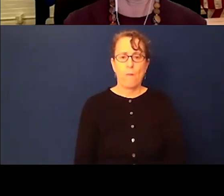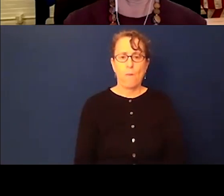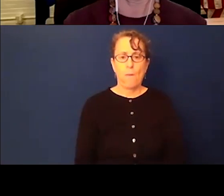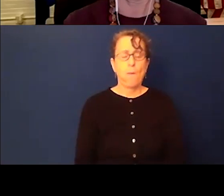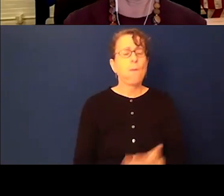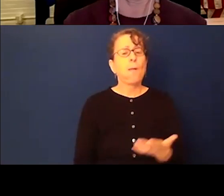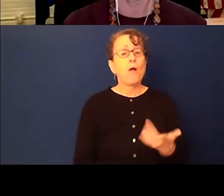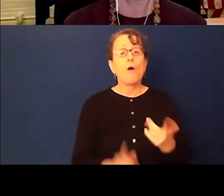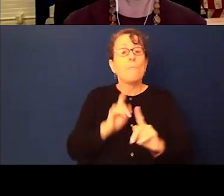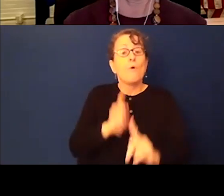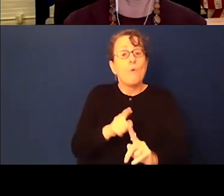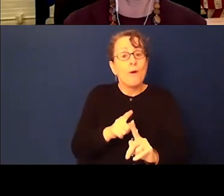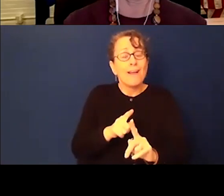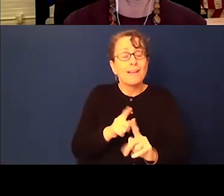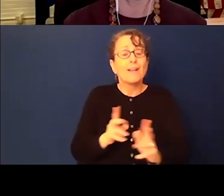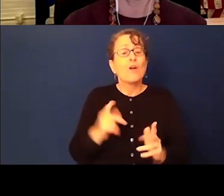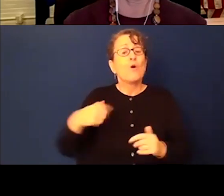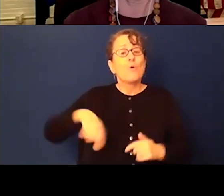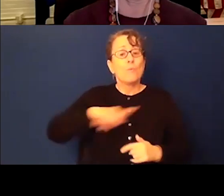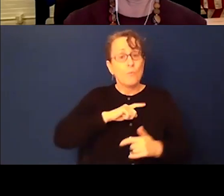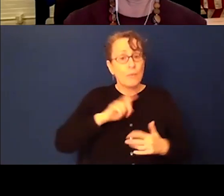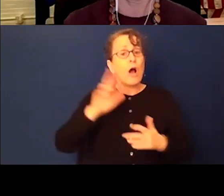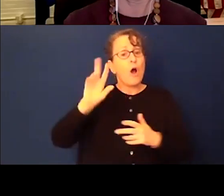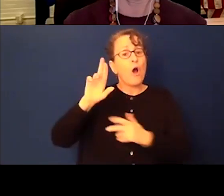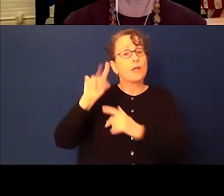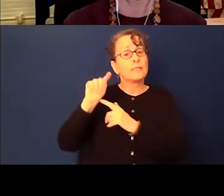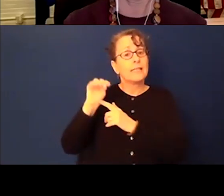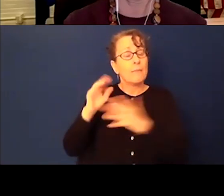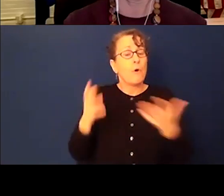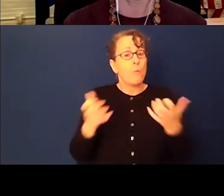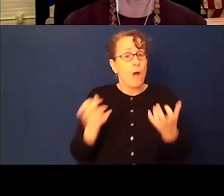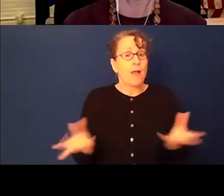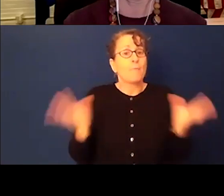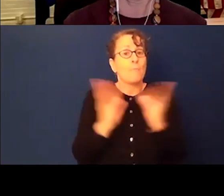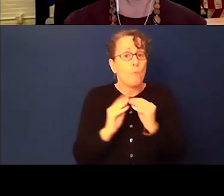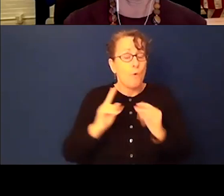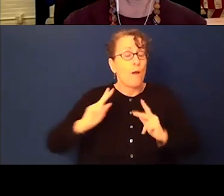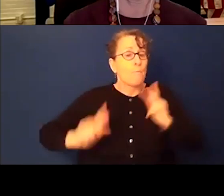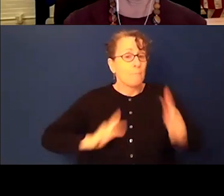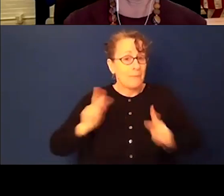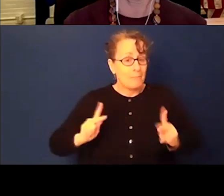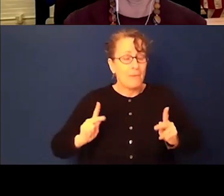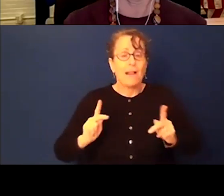accessibility goal that was the main motivation for this, to